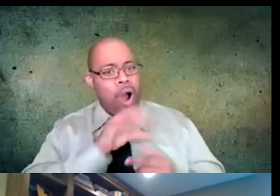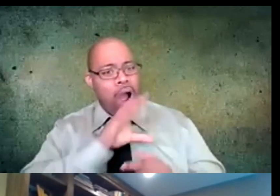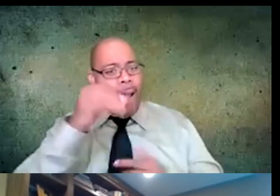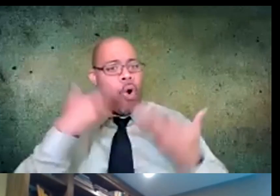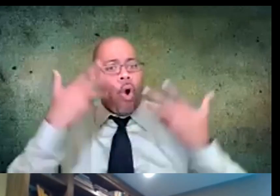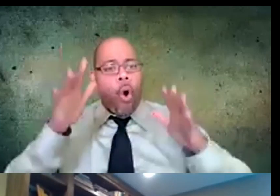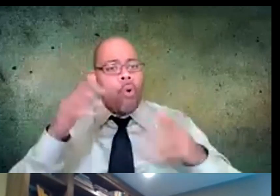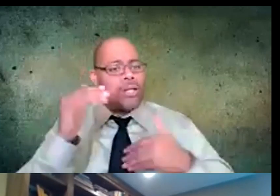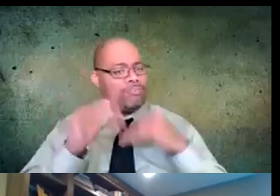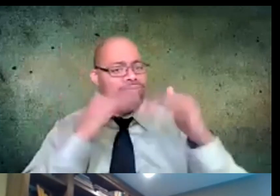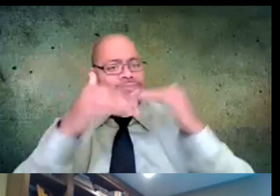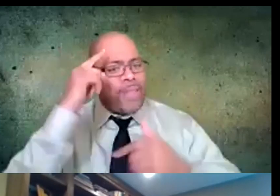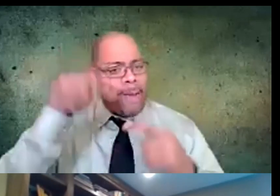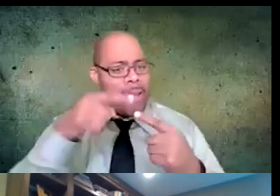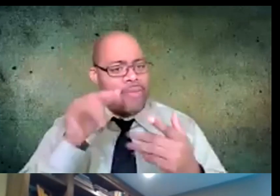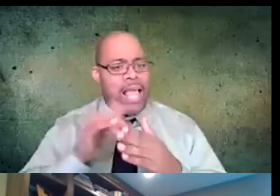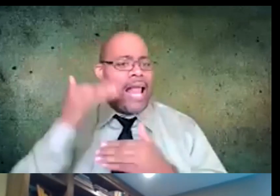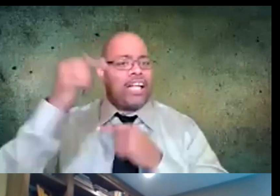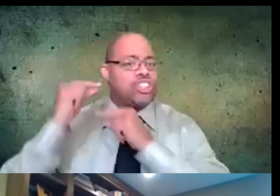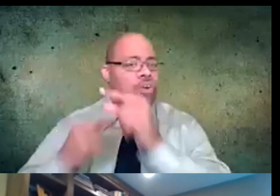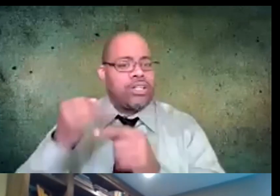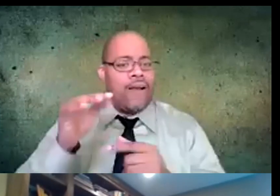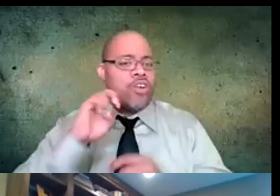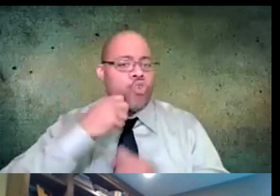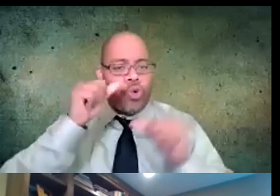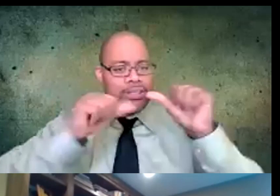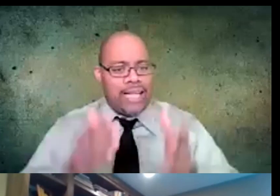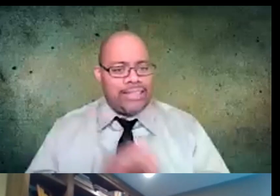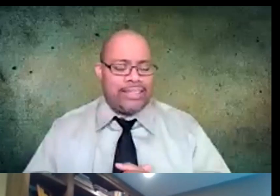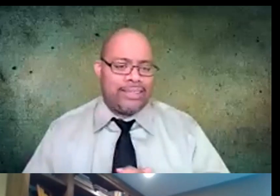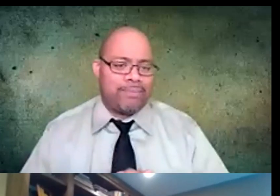already ramping up, thinking about the next generation of neuroscientists. So